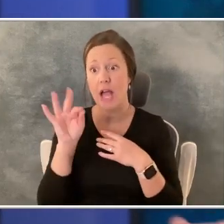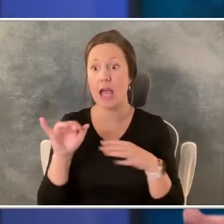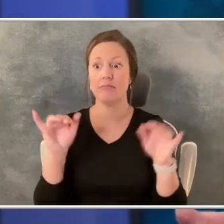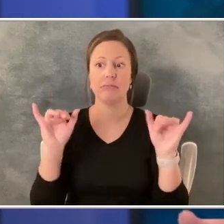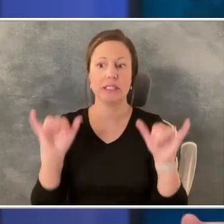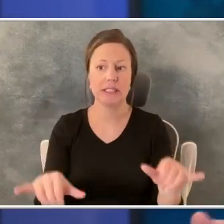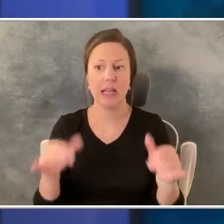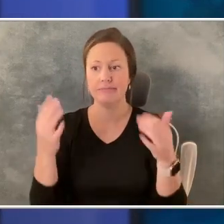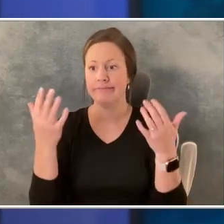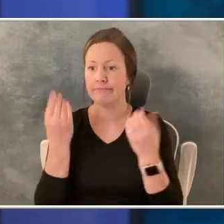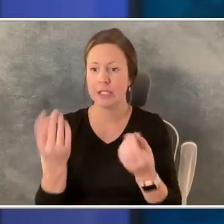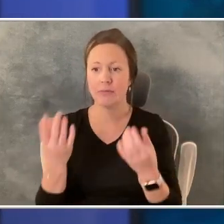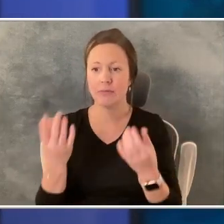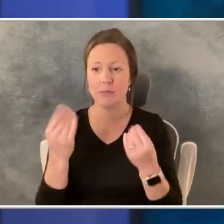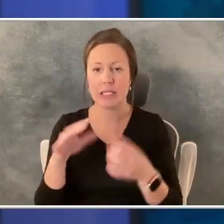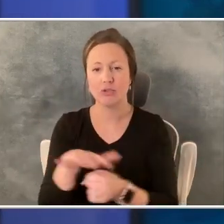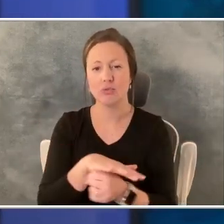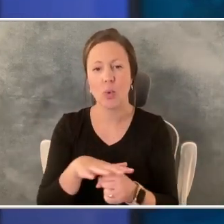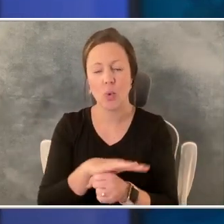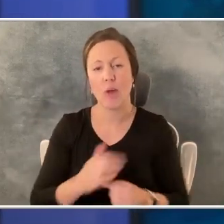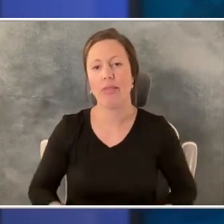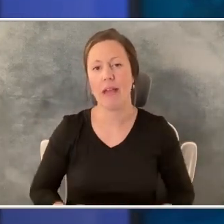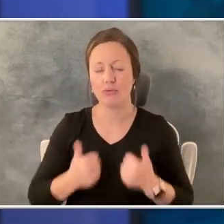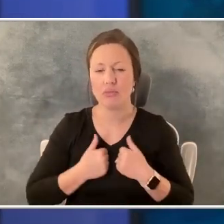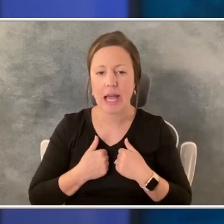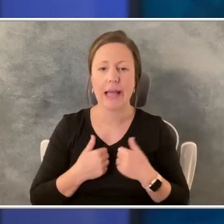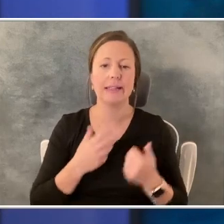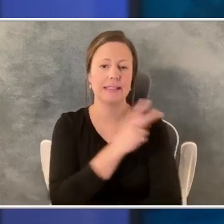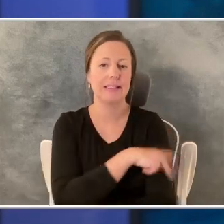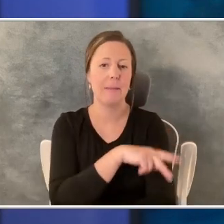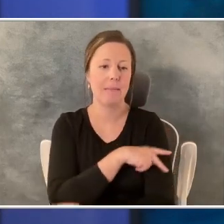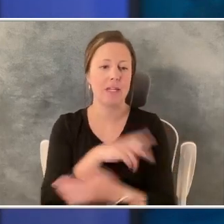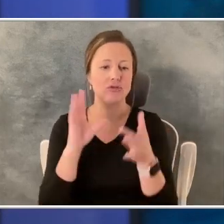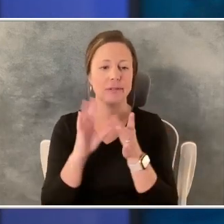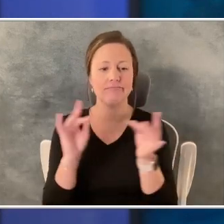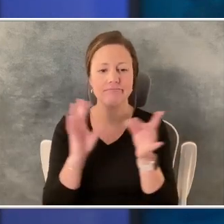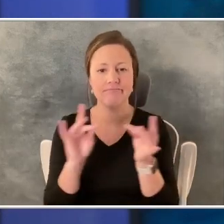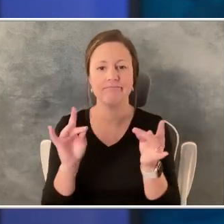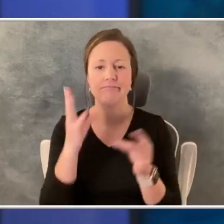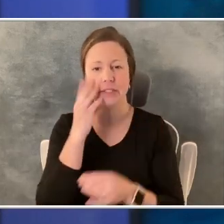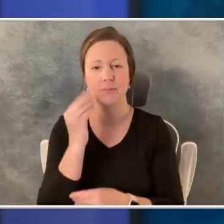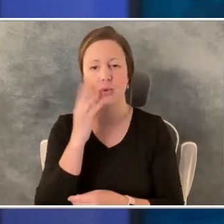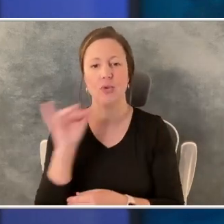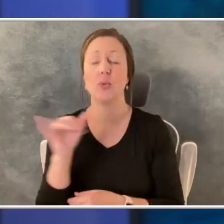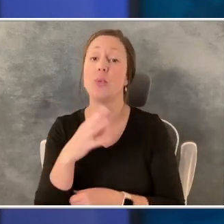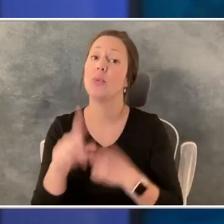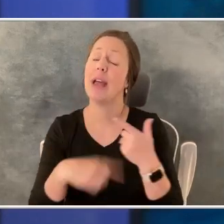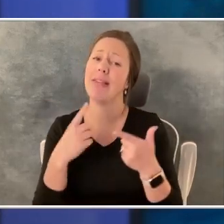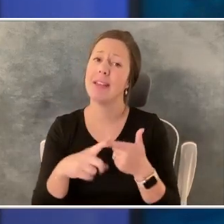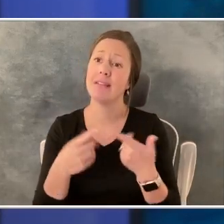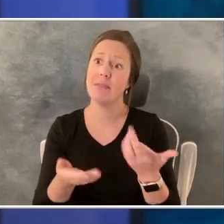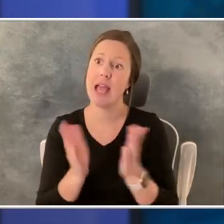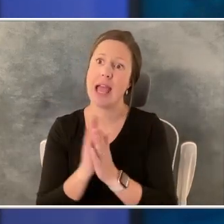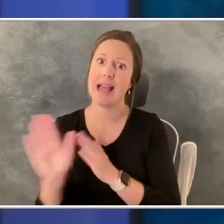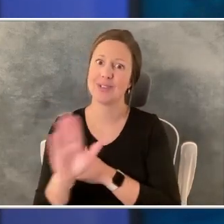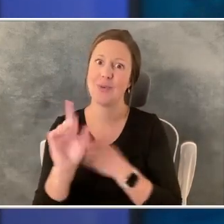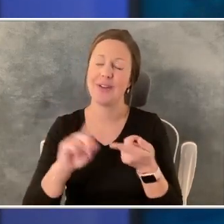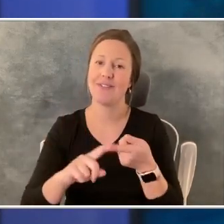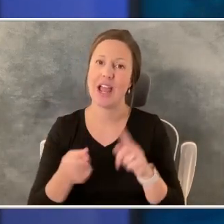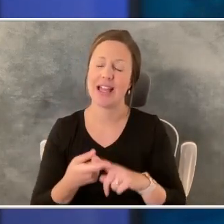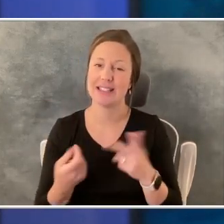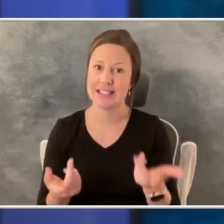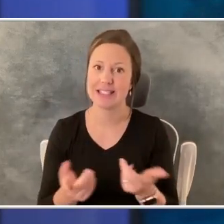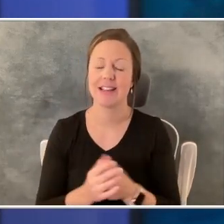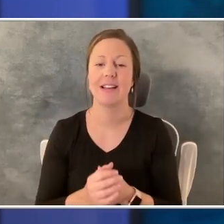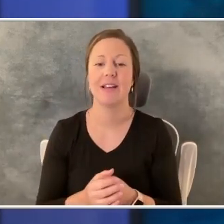local addresses and patient testimonials, and then ask friends. I frequently, my patients will